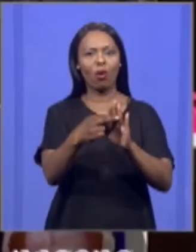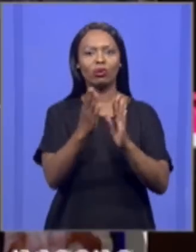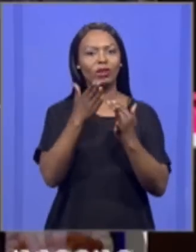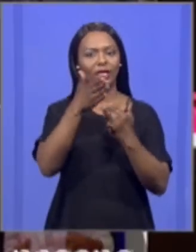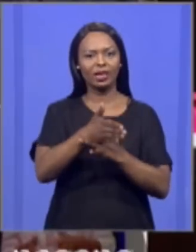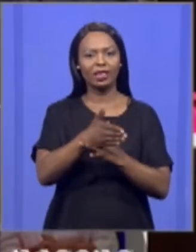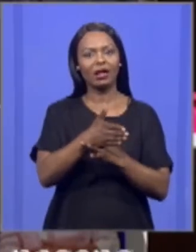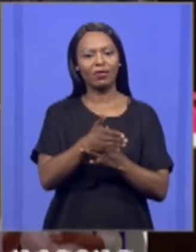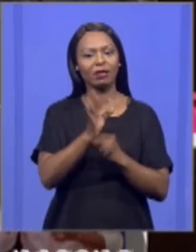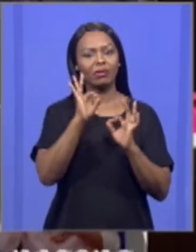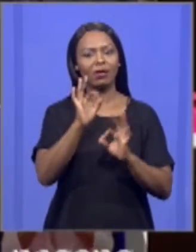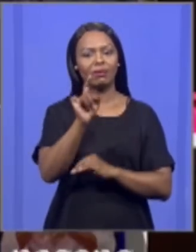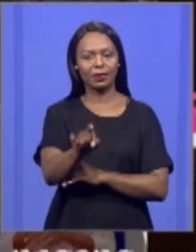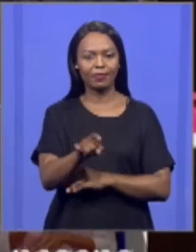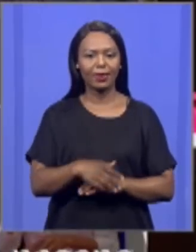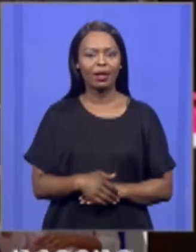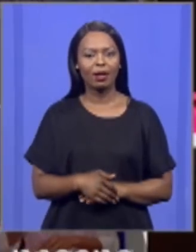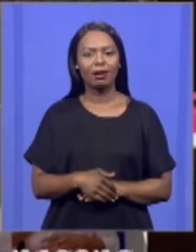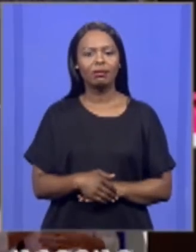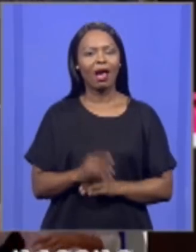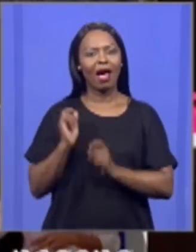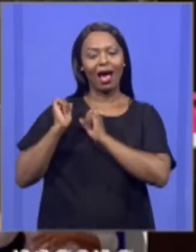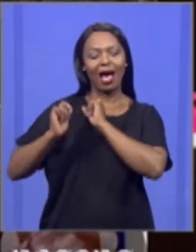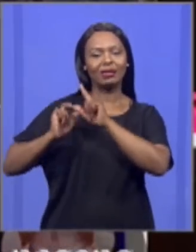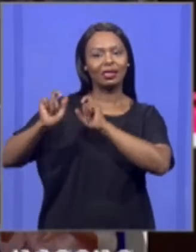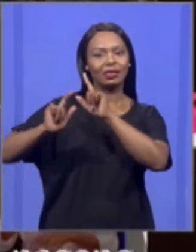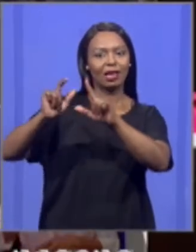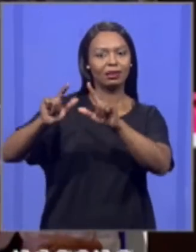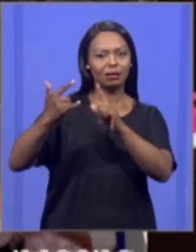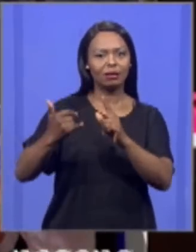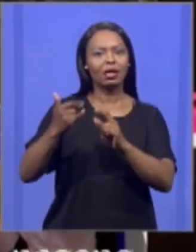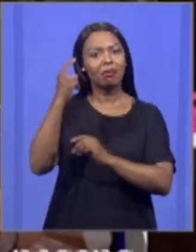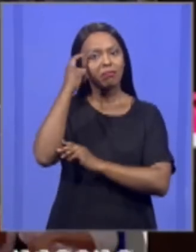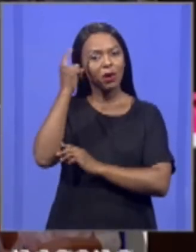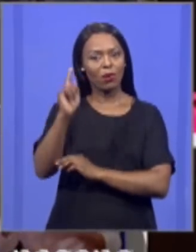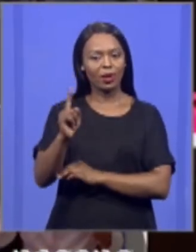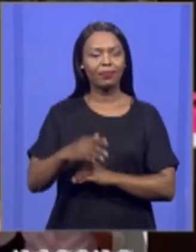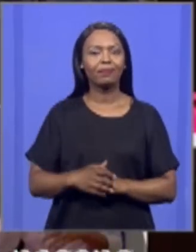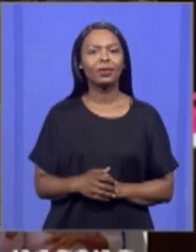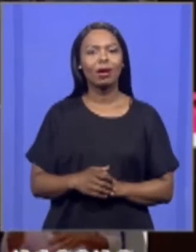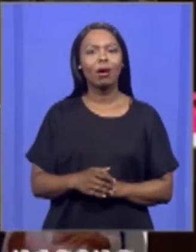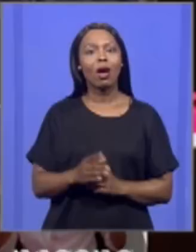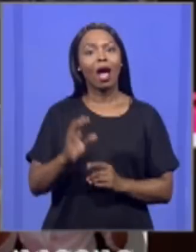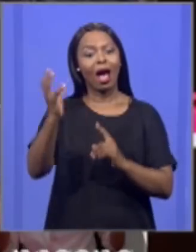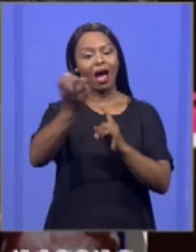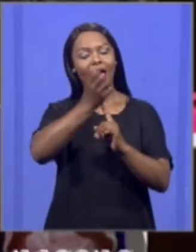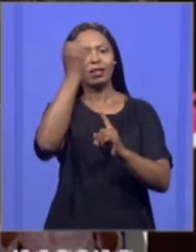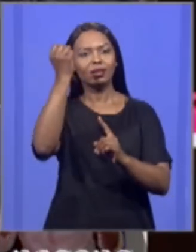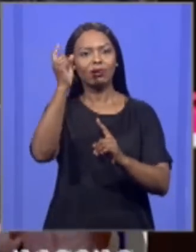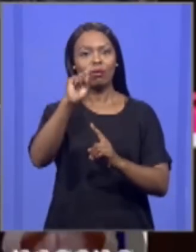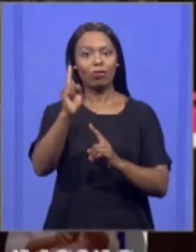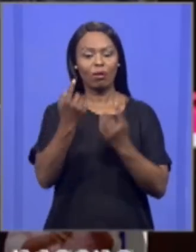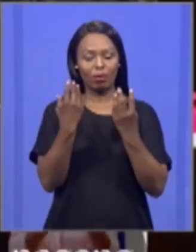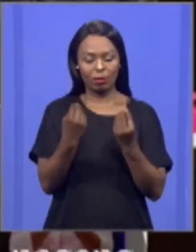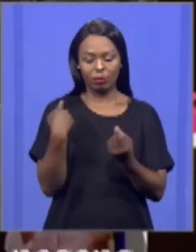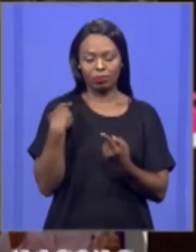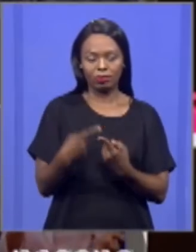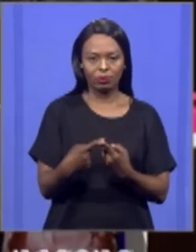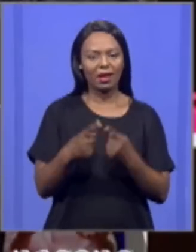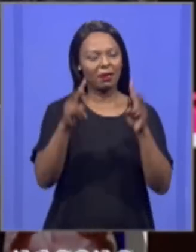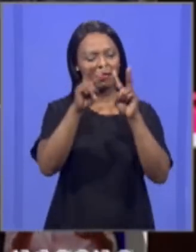Our forefathers and our founding fathers considered that the only way for us to achieve what we have today is through